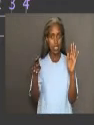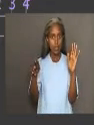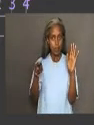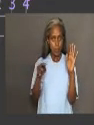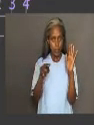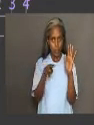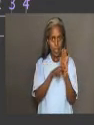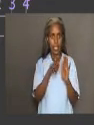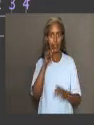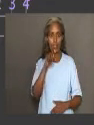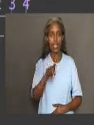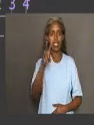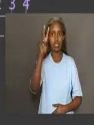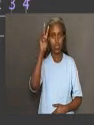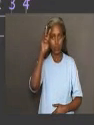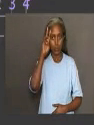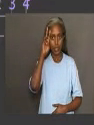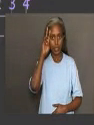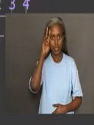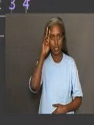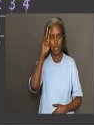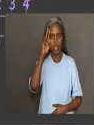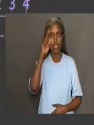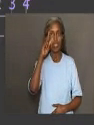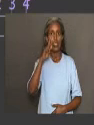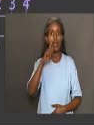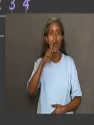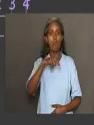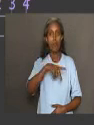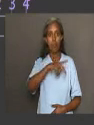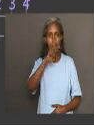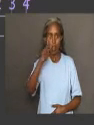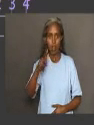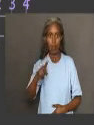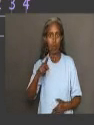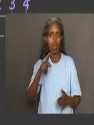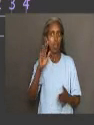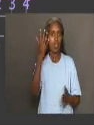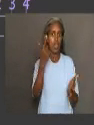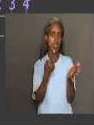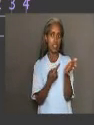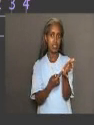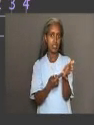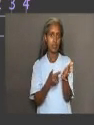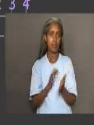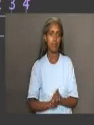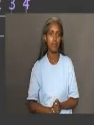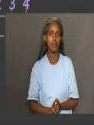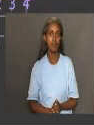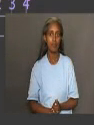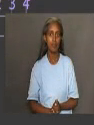negative x squared, the parabola would look like this.